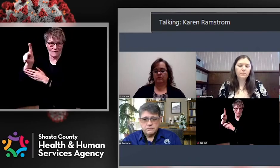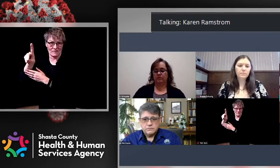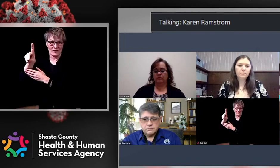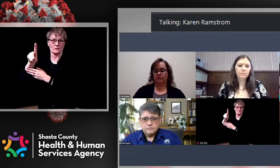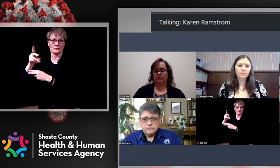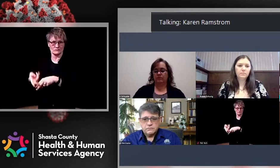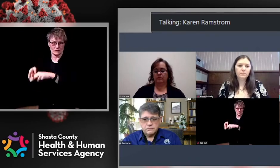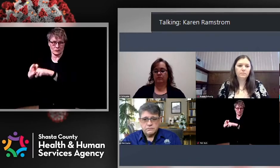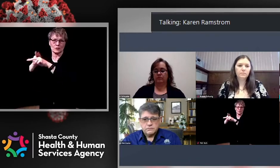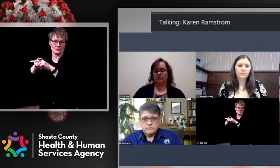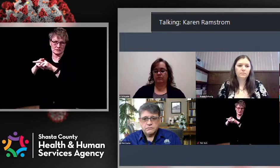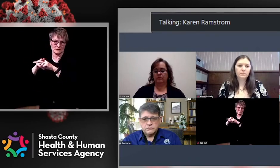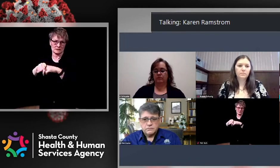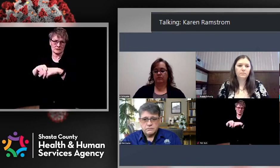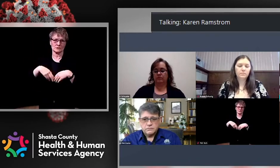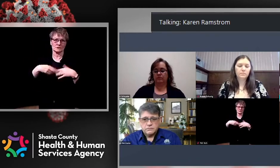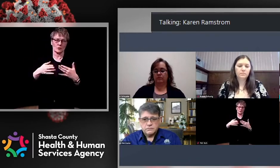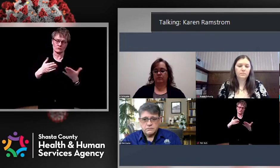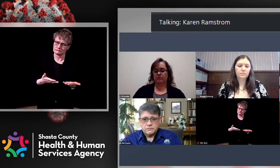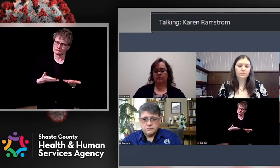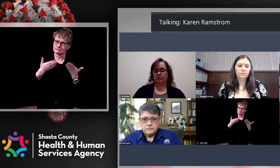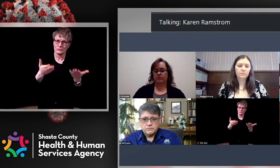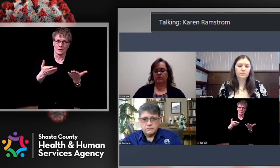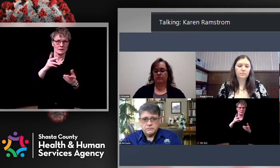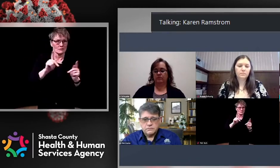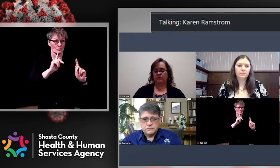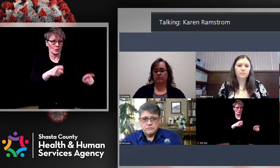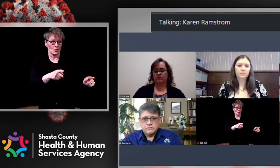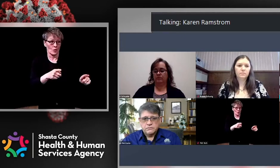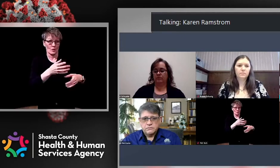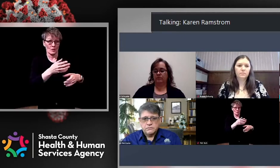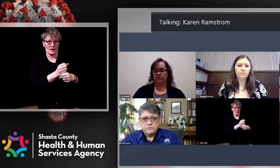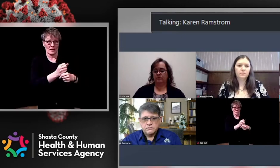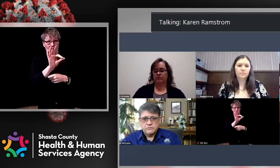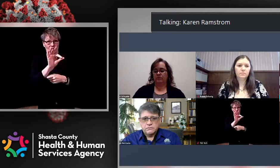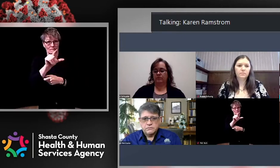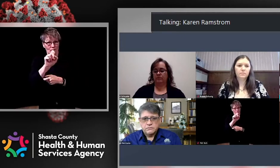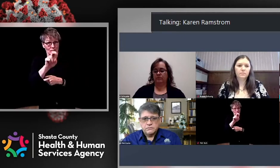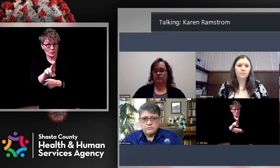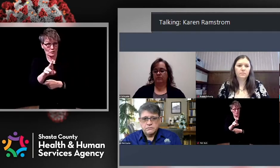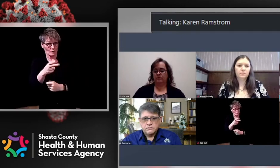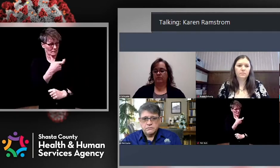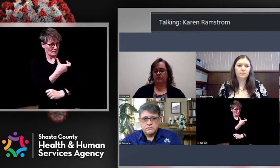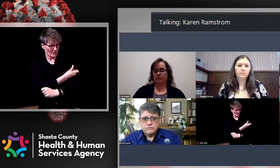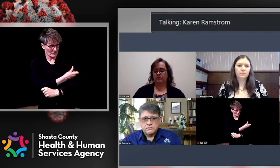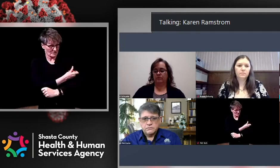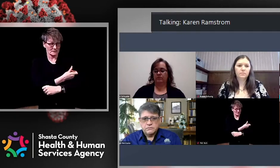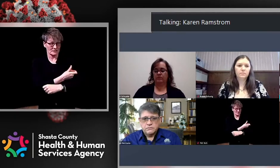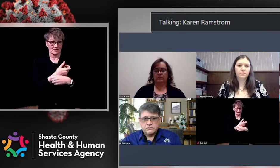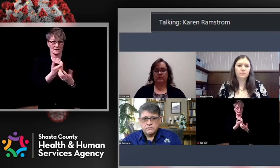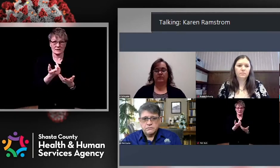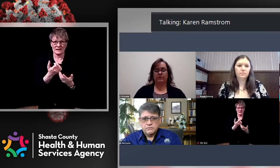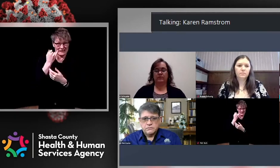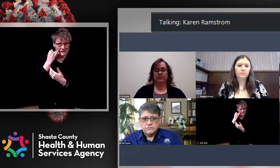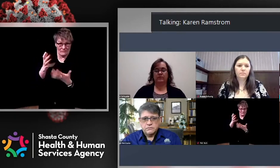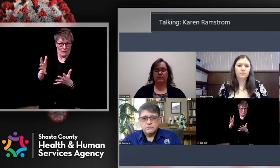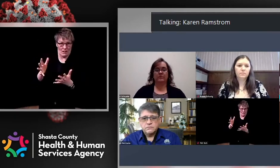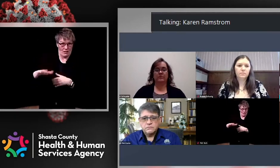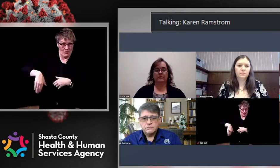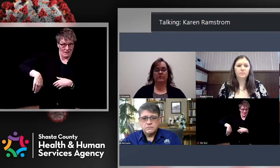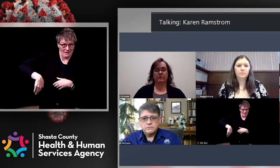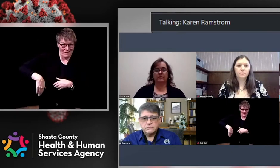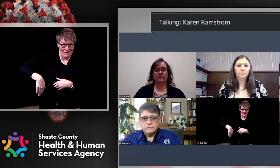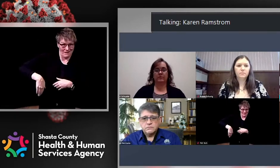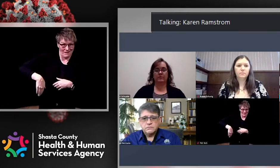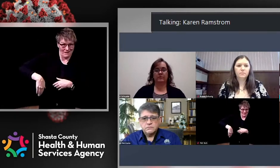influenza vaccine, and we recommend people do if they haven't already. You know, you can go to your provider or your local pharmacy. And so highly encourage people to do